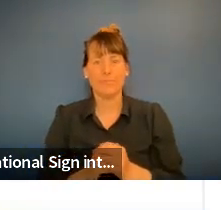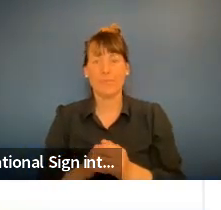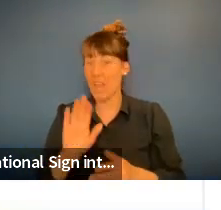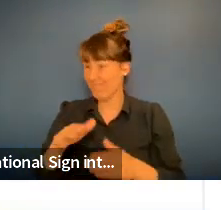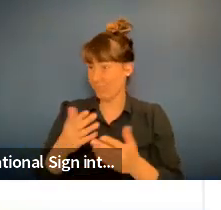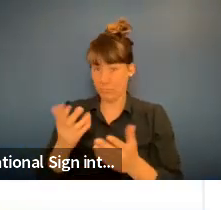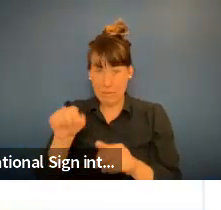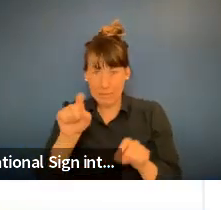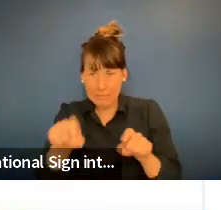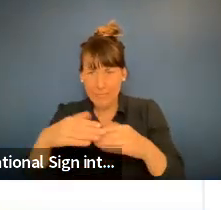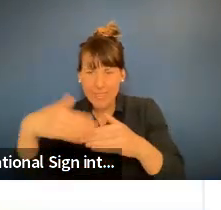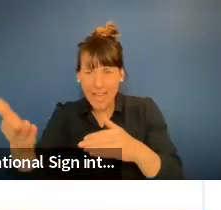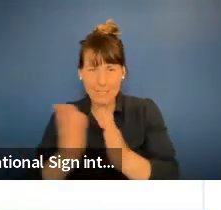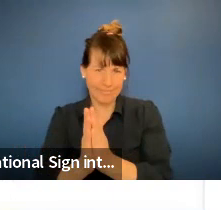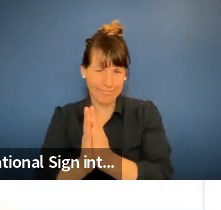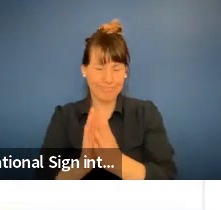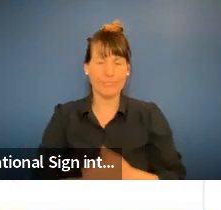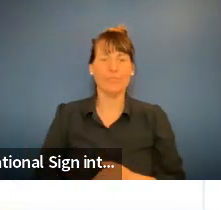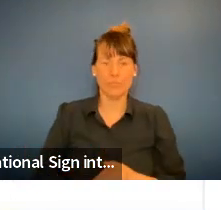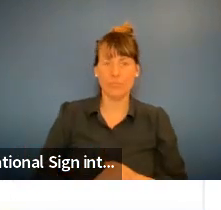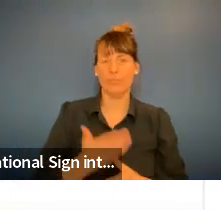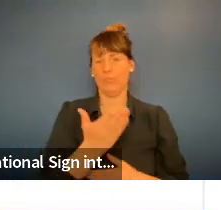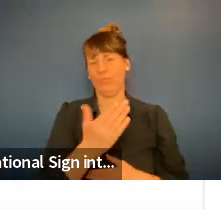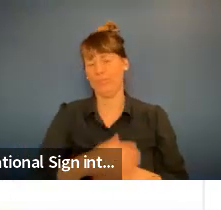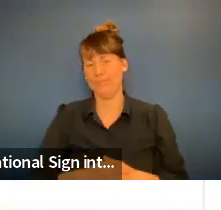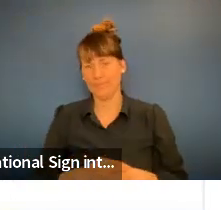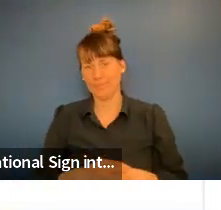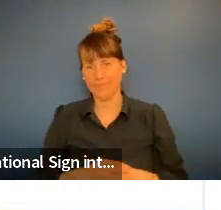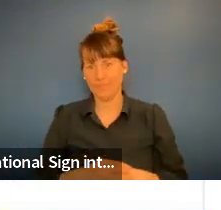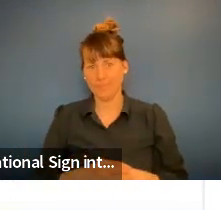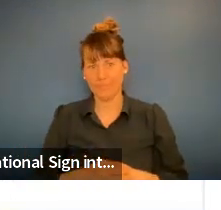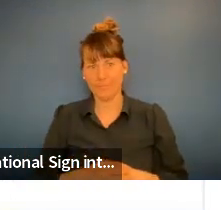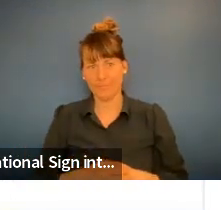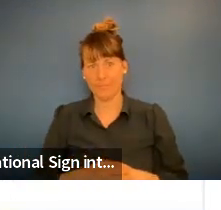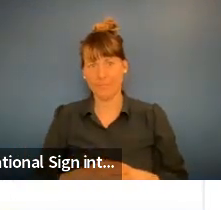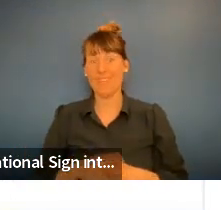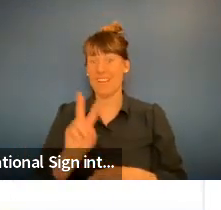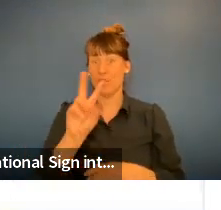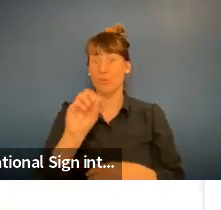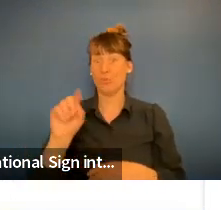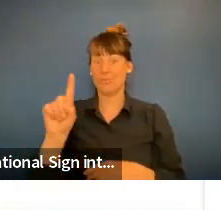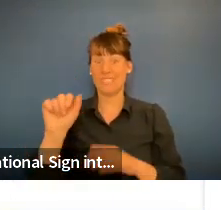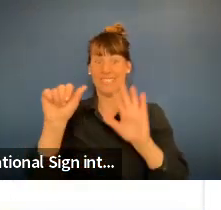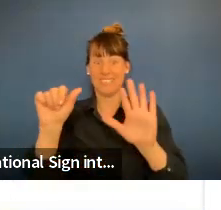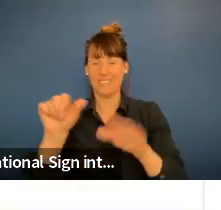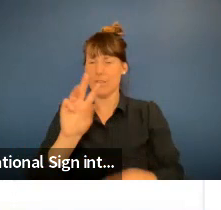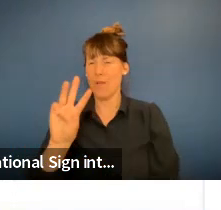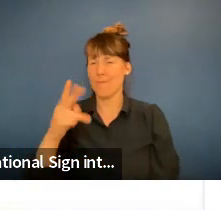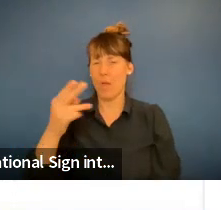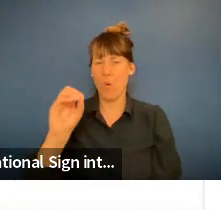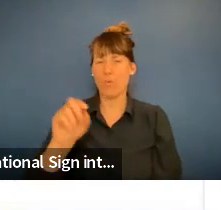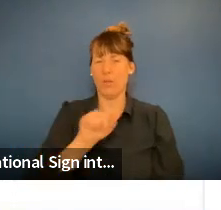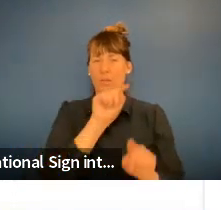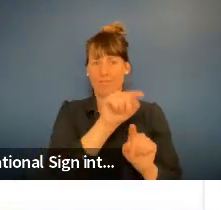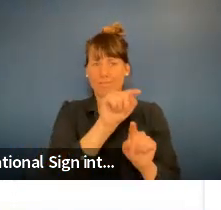In 2016, WHO came with a priority assistive product list, which includes a list of 50